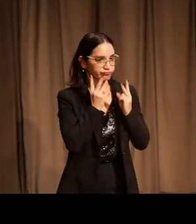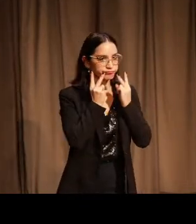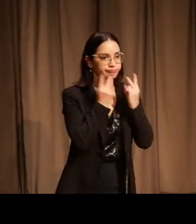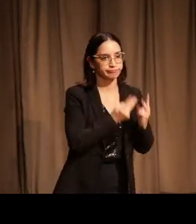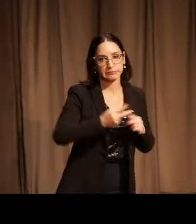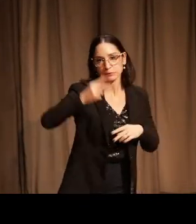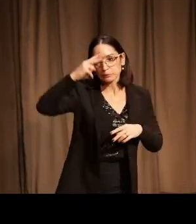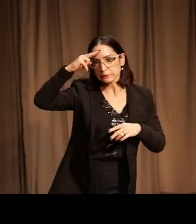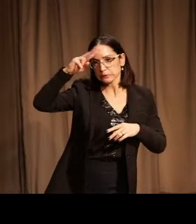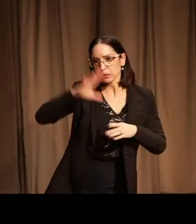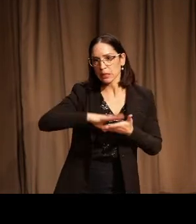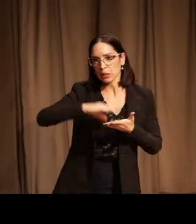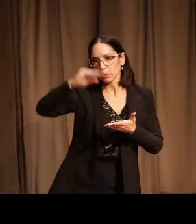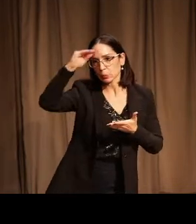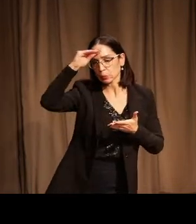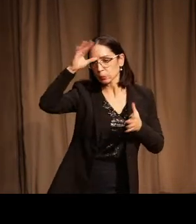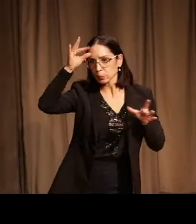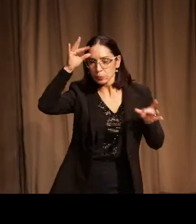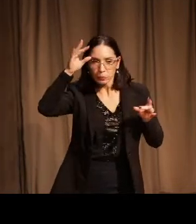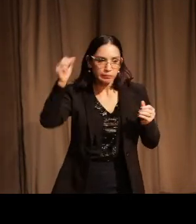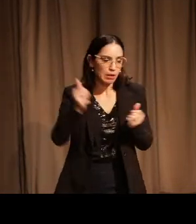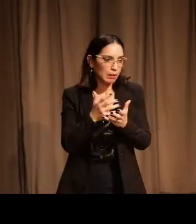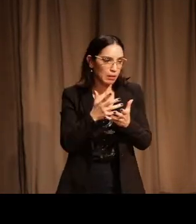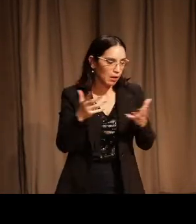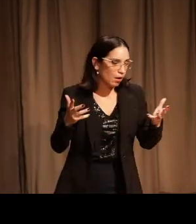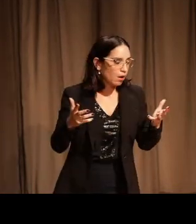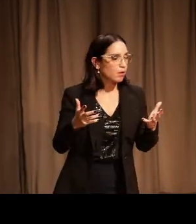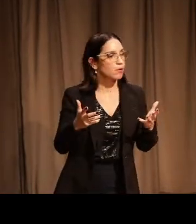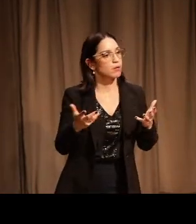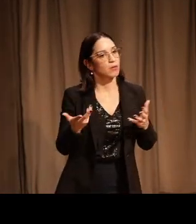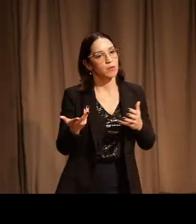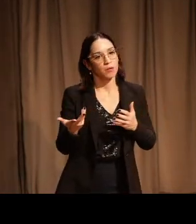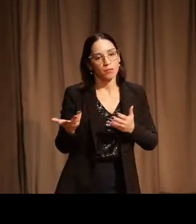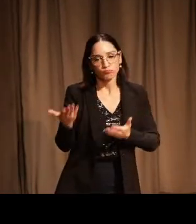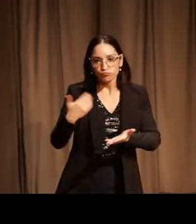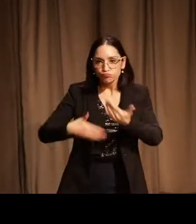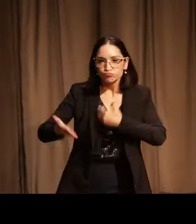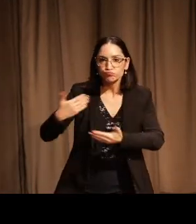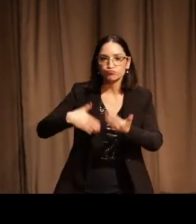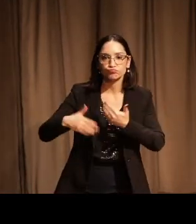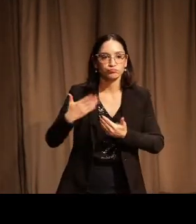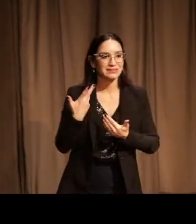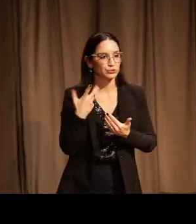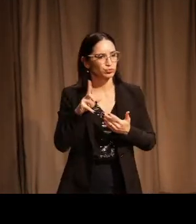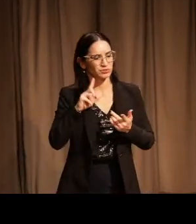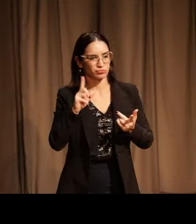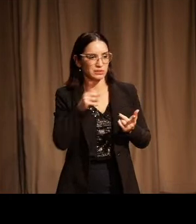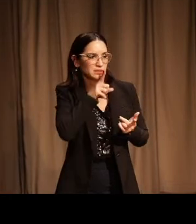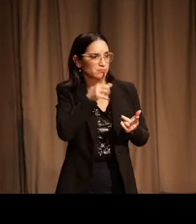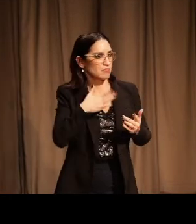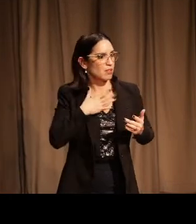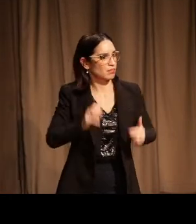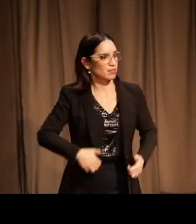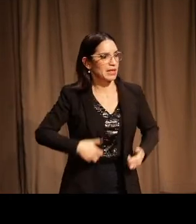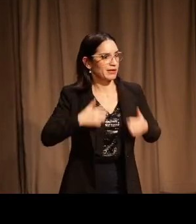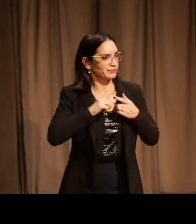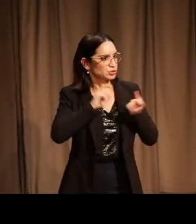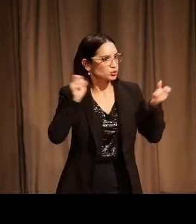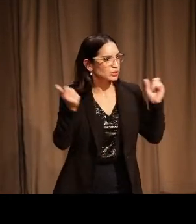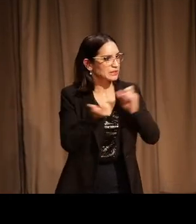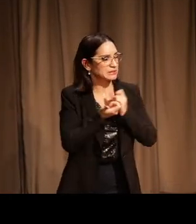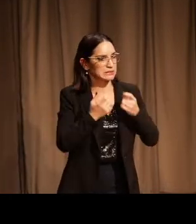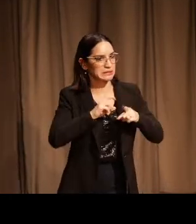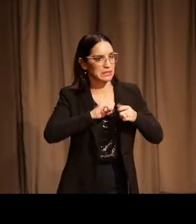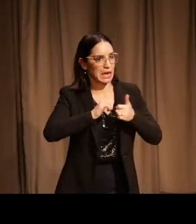So I learned a lot with Diego Rivera, also with the glossaries, changed my life, changed the way I